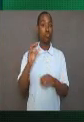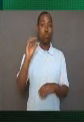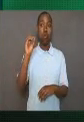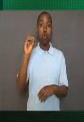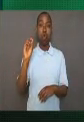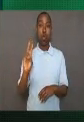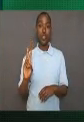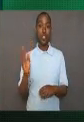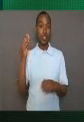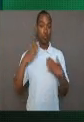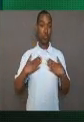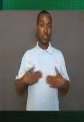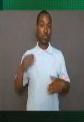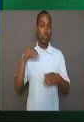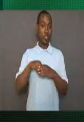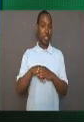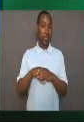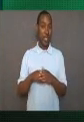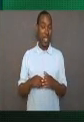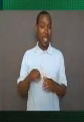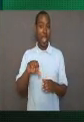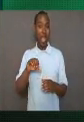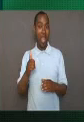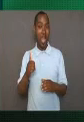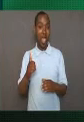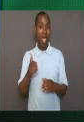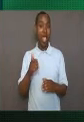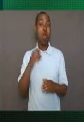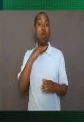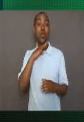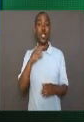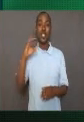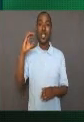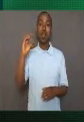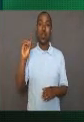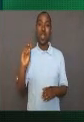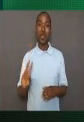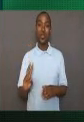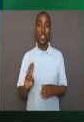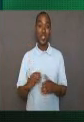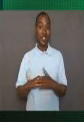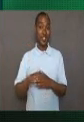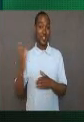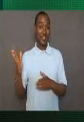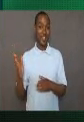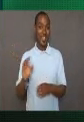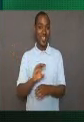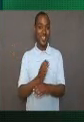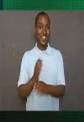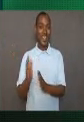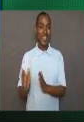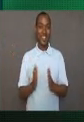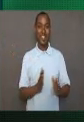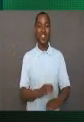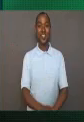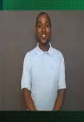body and remove waste carbon dioxide produced by your cells as they